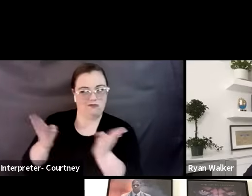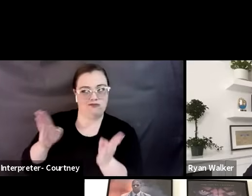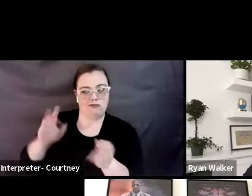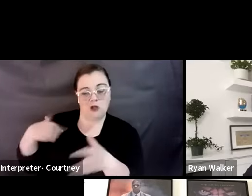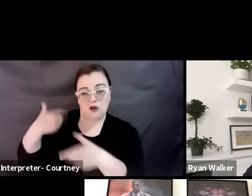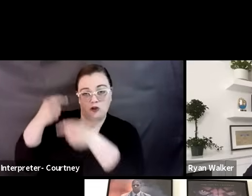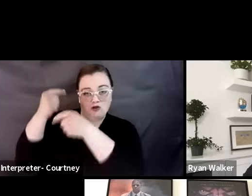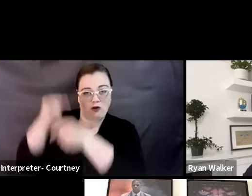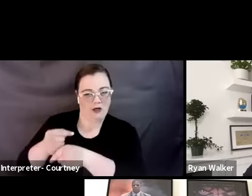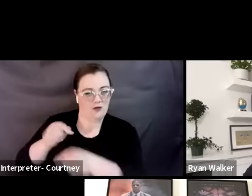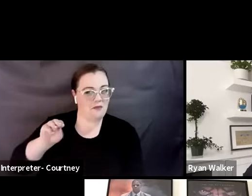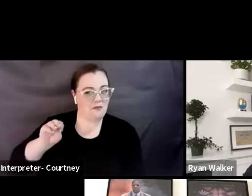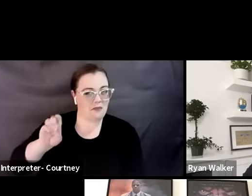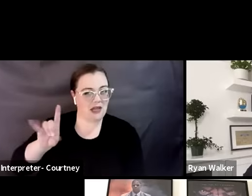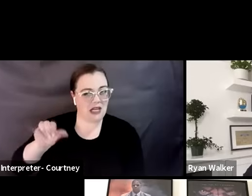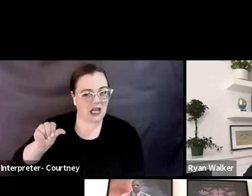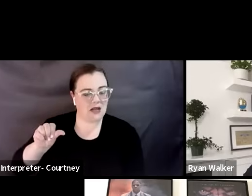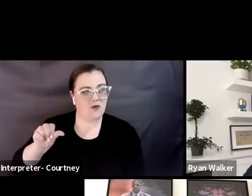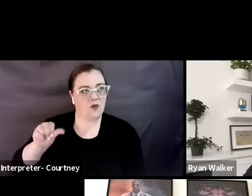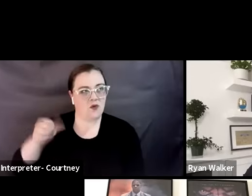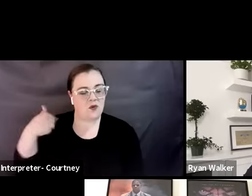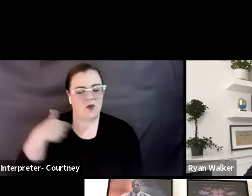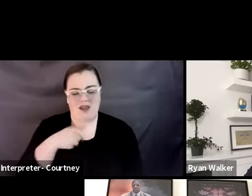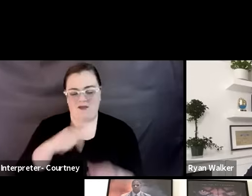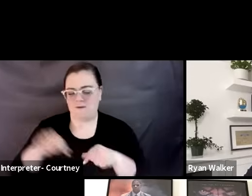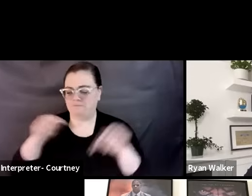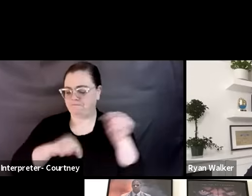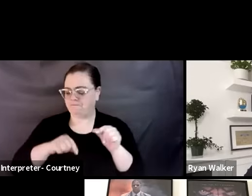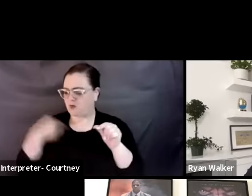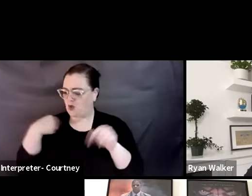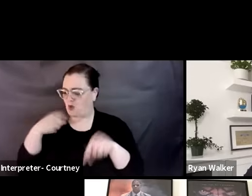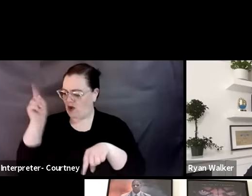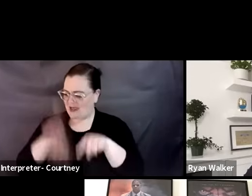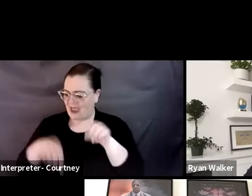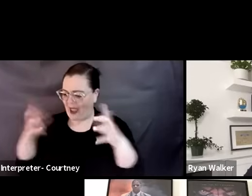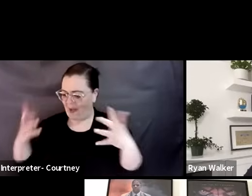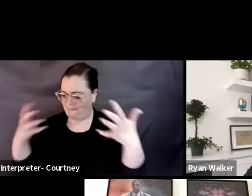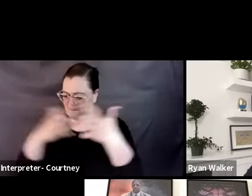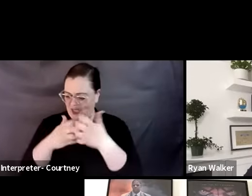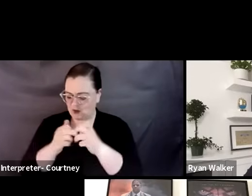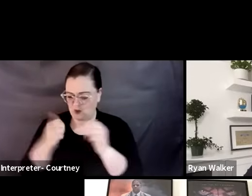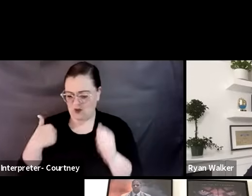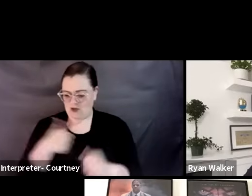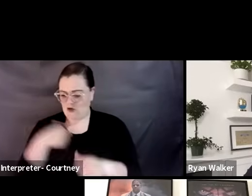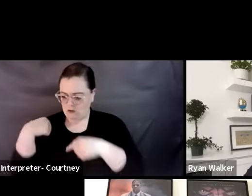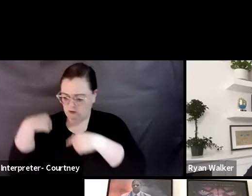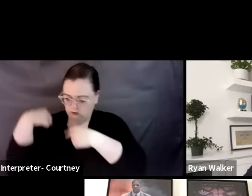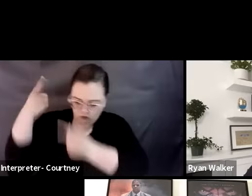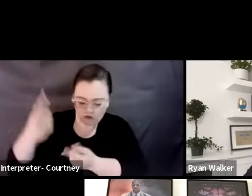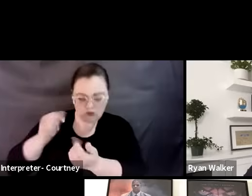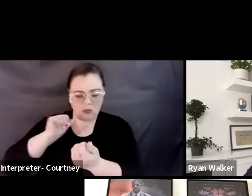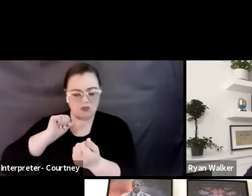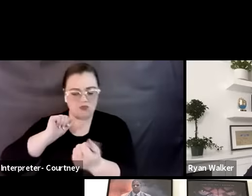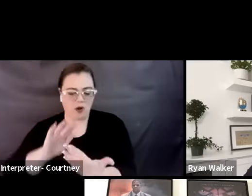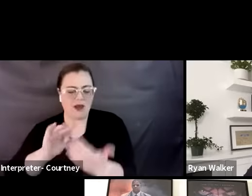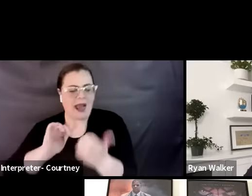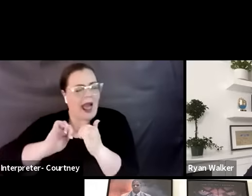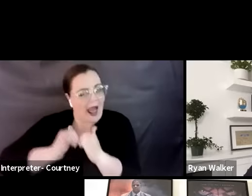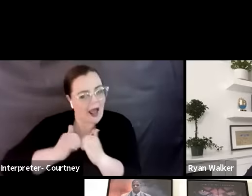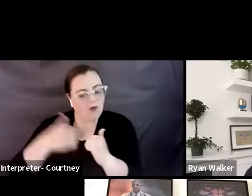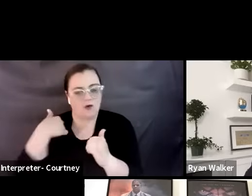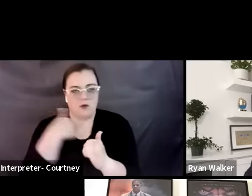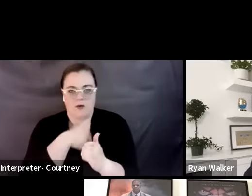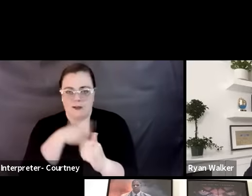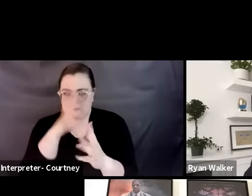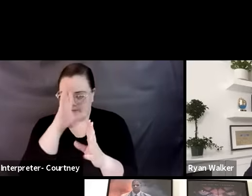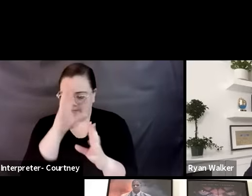table that's going to either bring in a new audience or elevate them and open up a door that wouldn't be open to them through their own platforms?